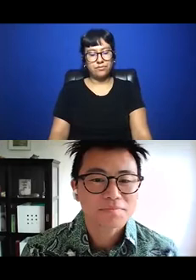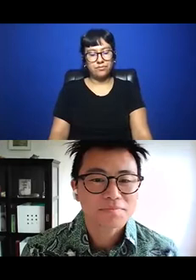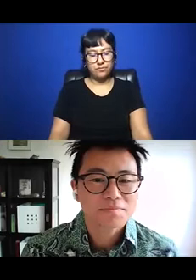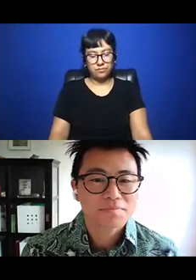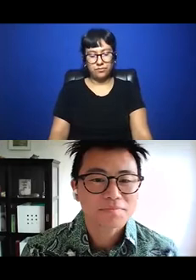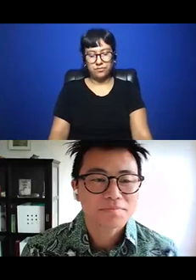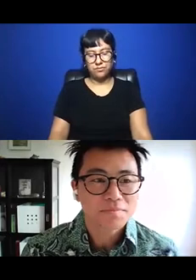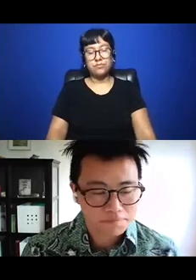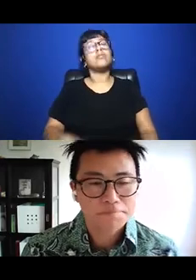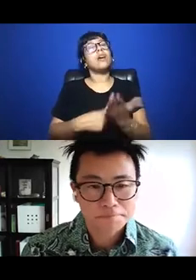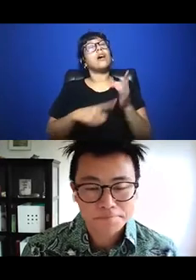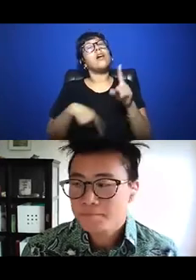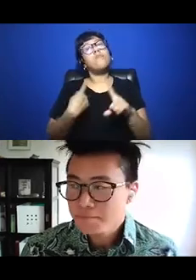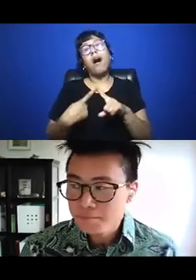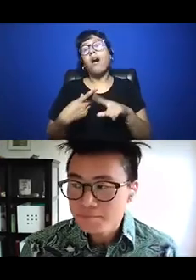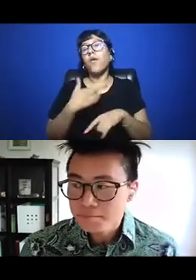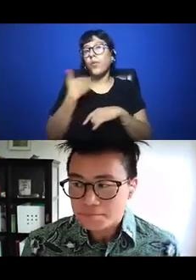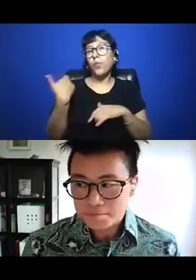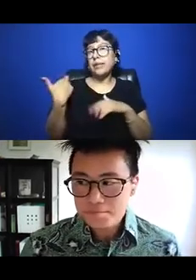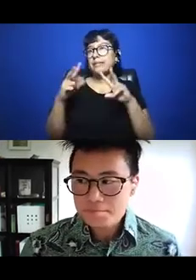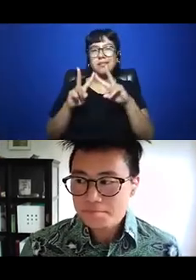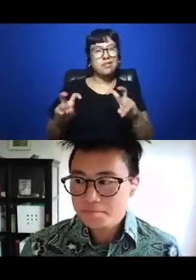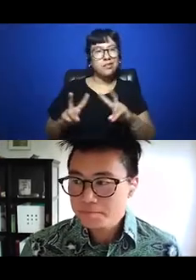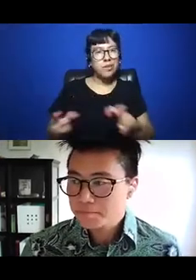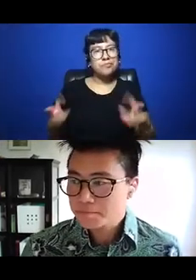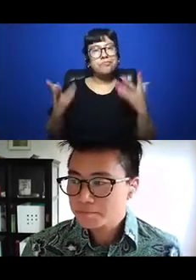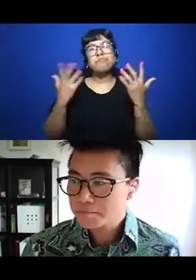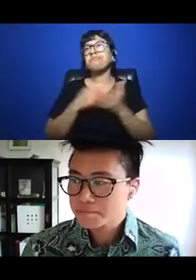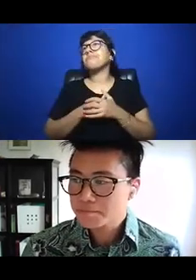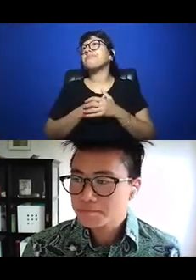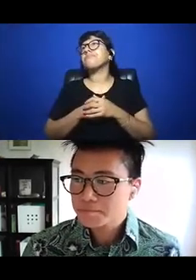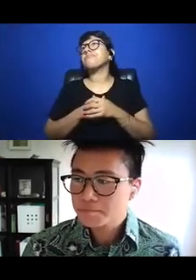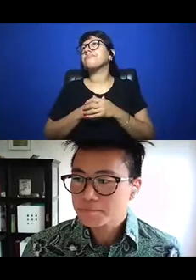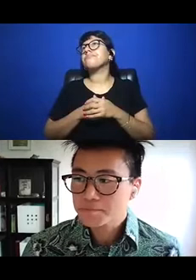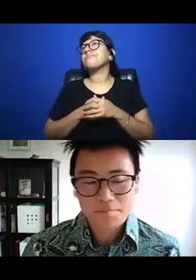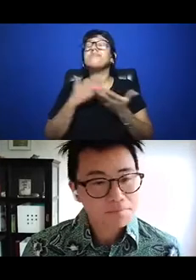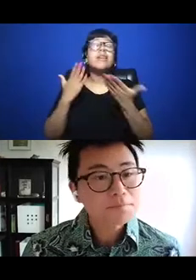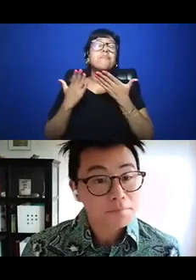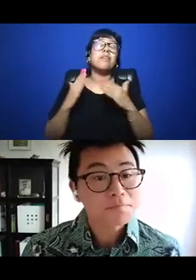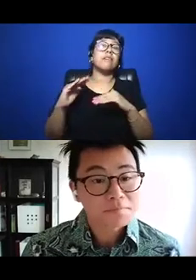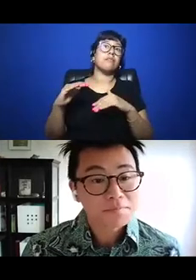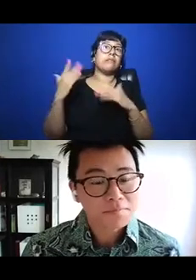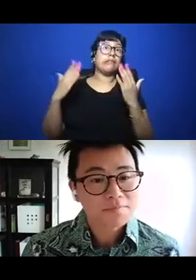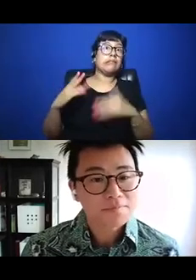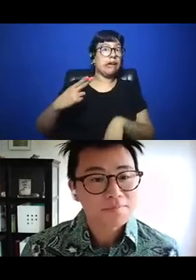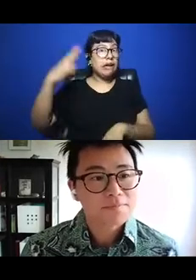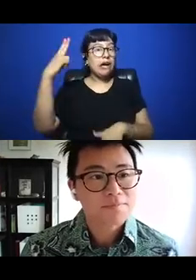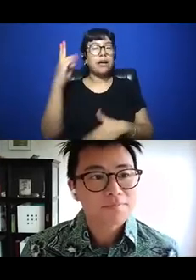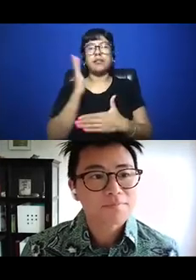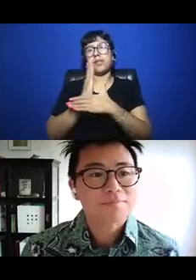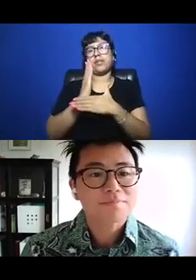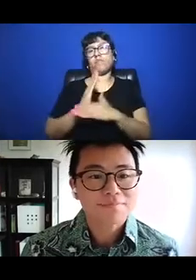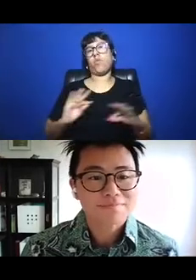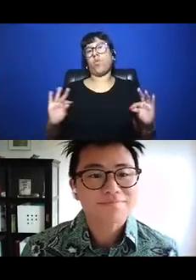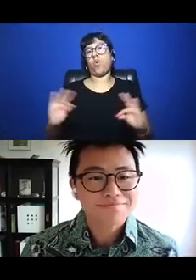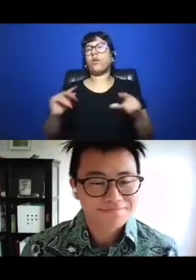the risk assessment in terms of, like, it could be high, medium, or low, depending on the work that